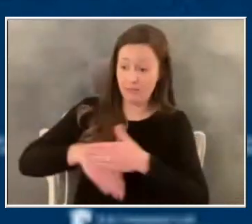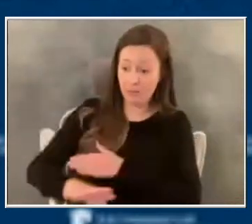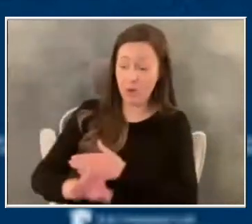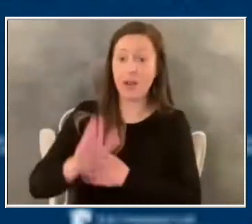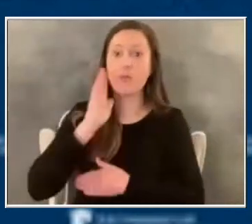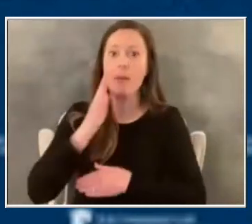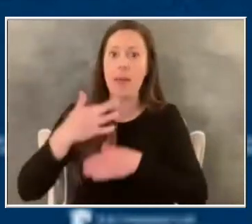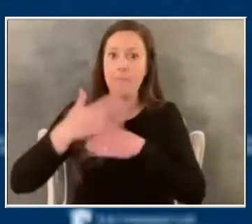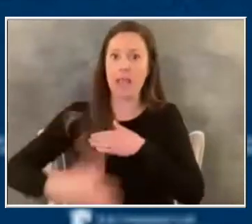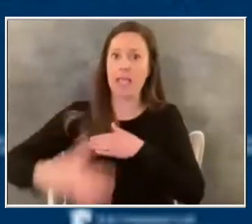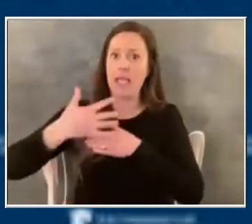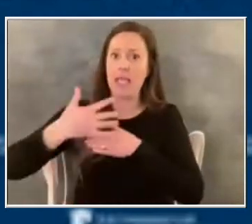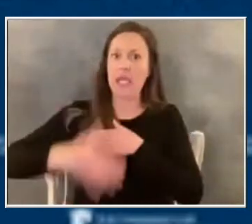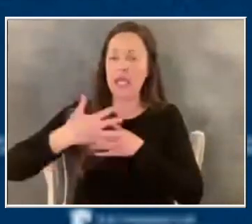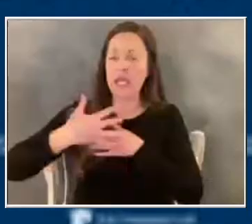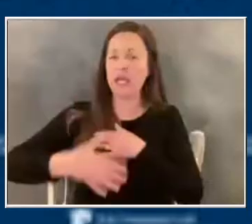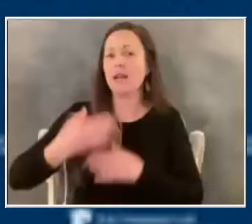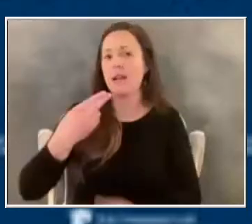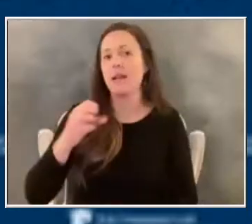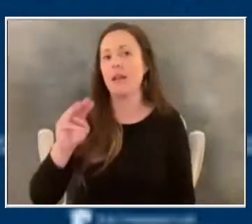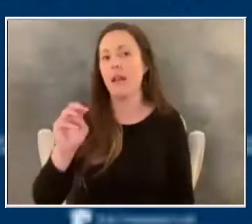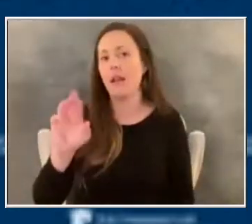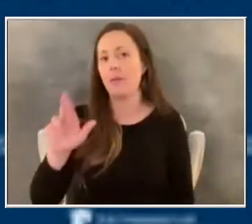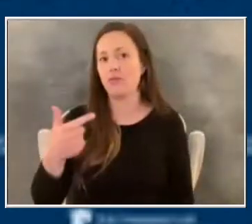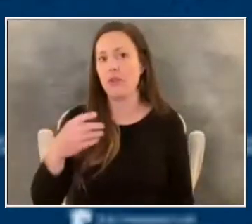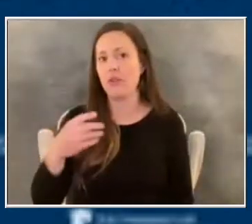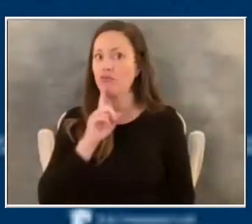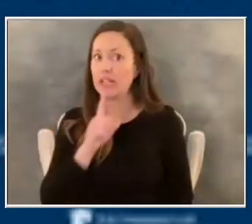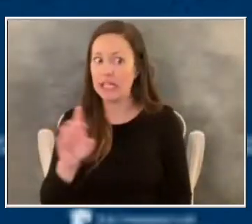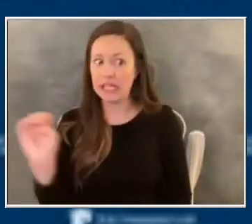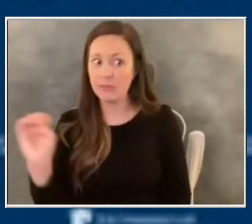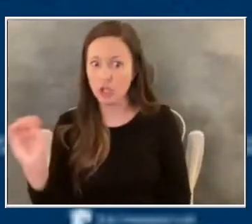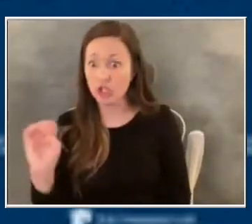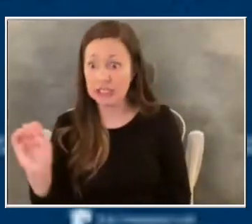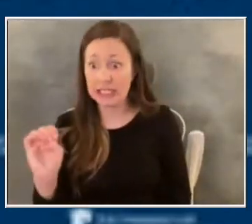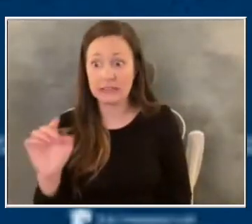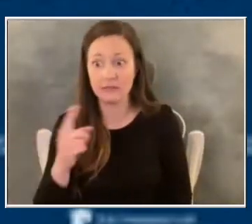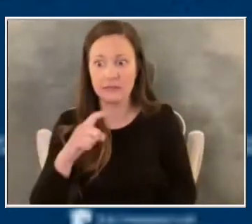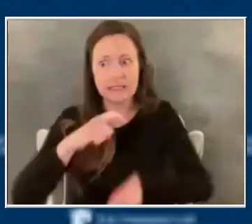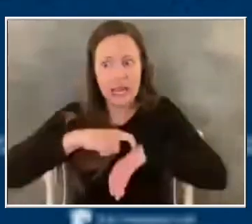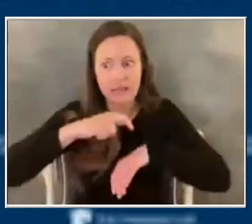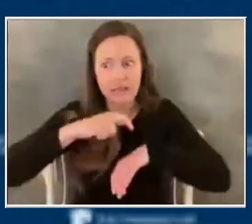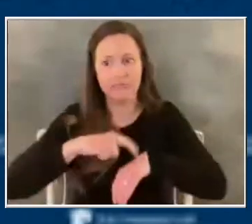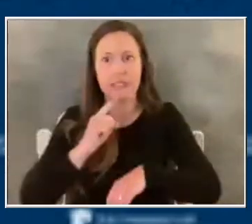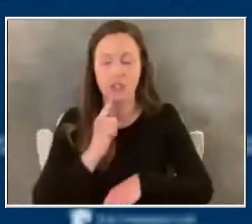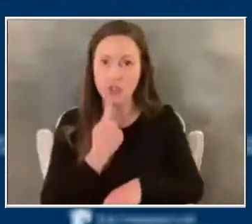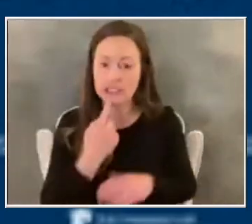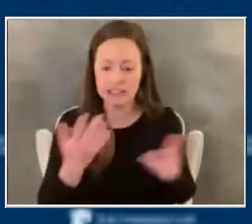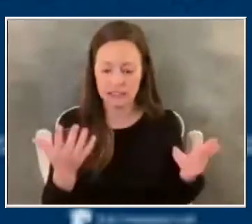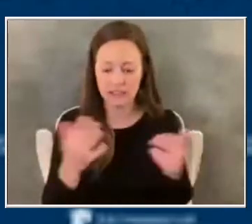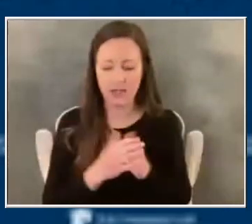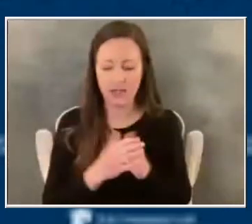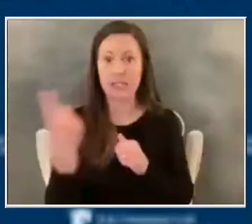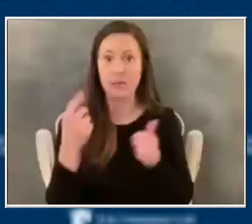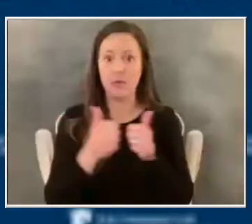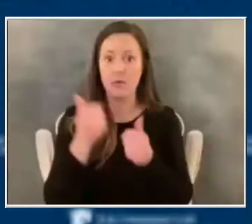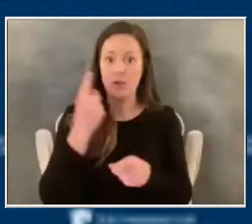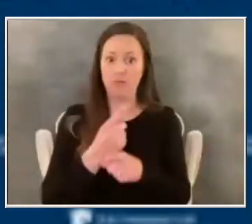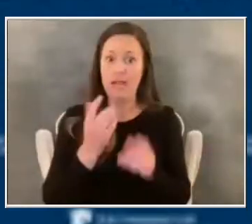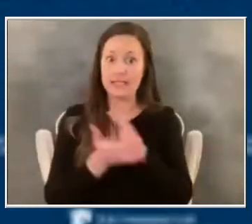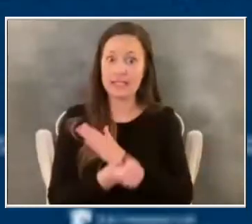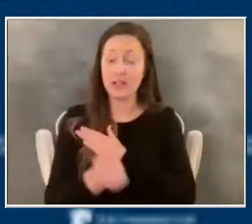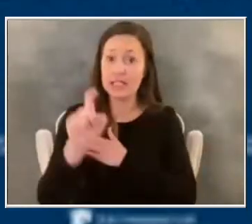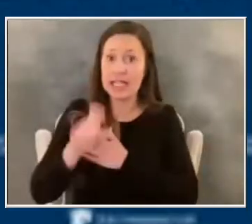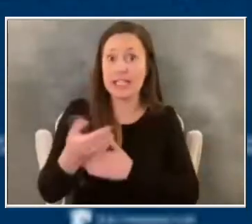hemorrhage. Things that really are emergency, that are time critical, that someone, with the right skills needs